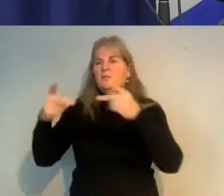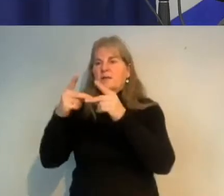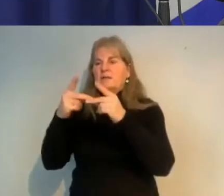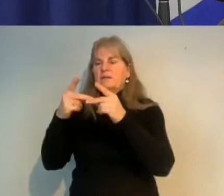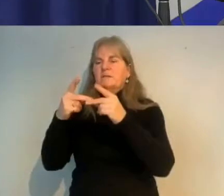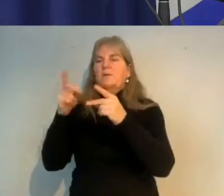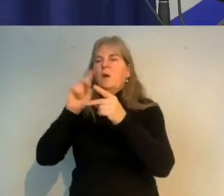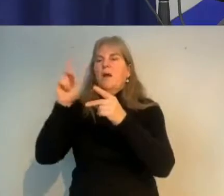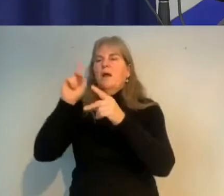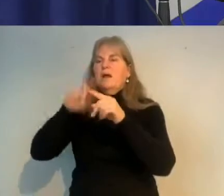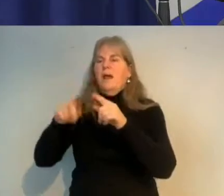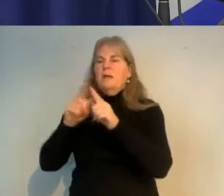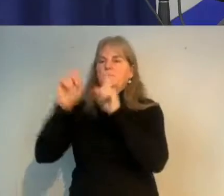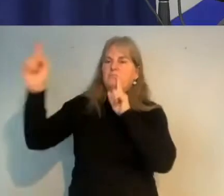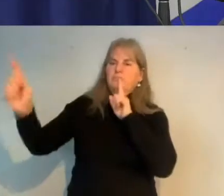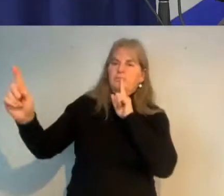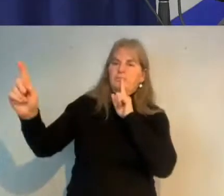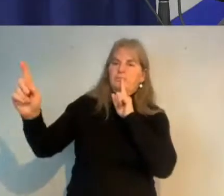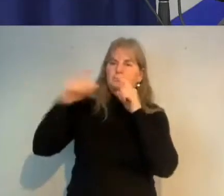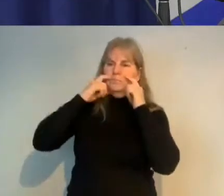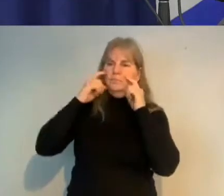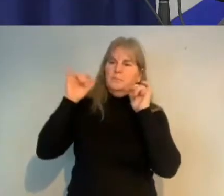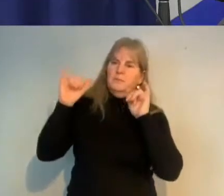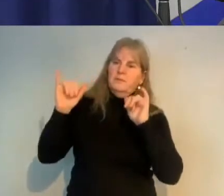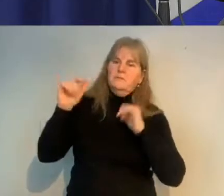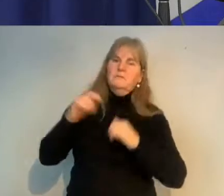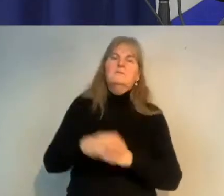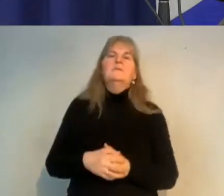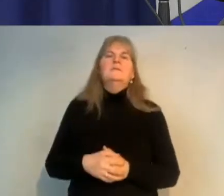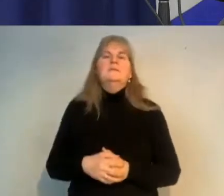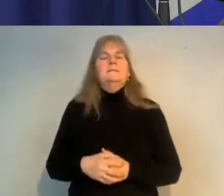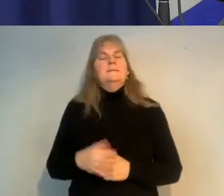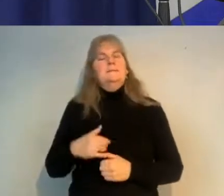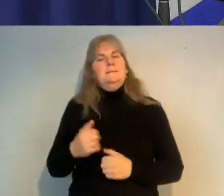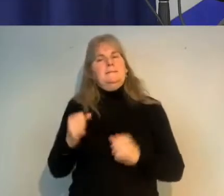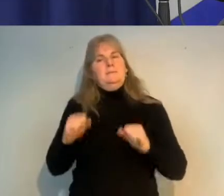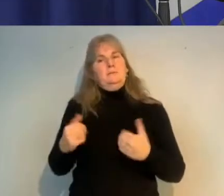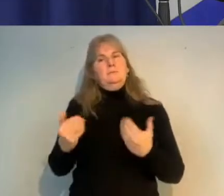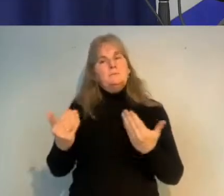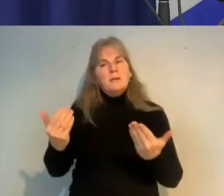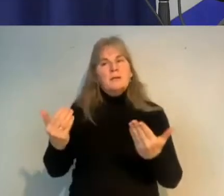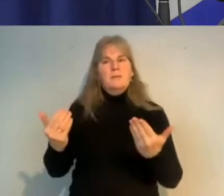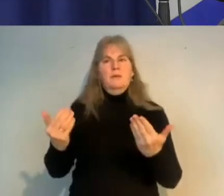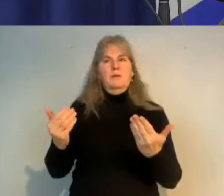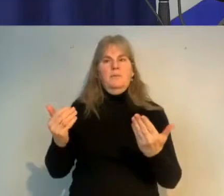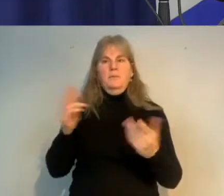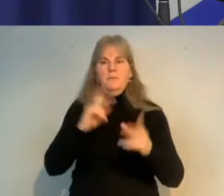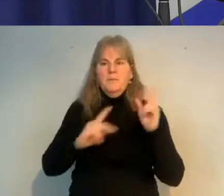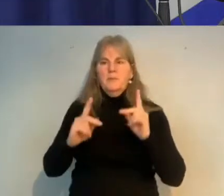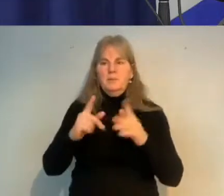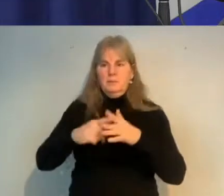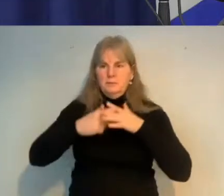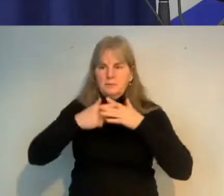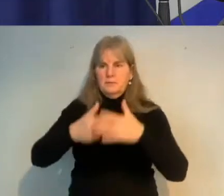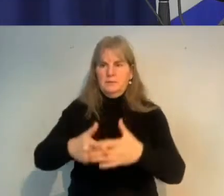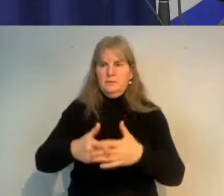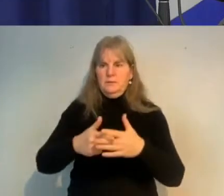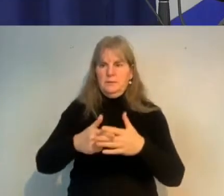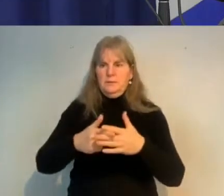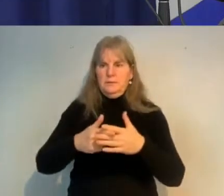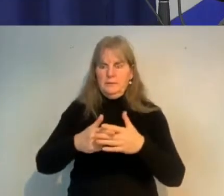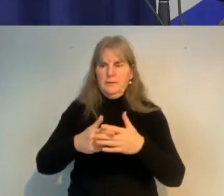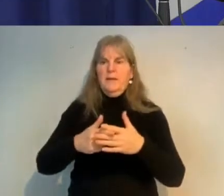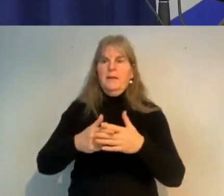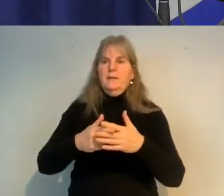maintained. I strongly recommend that people start taking these actions